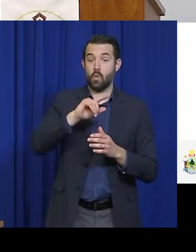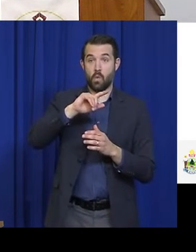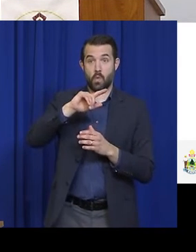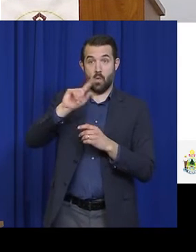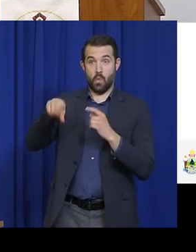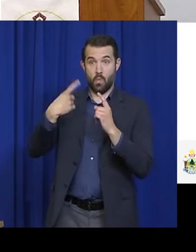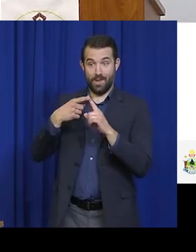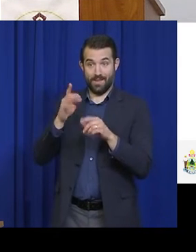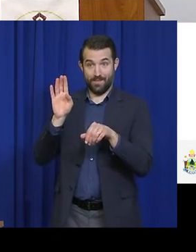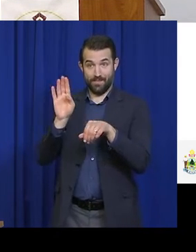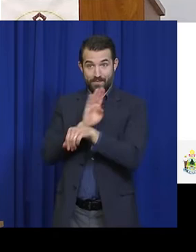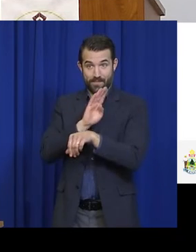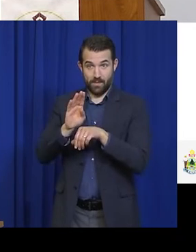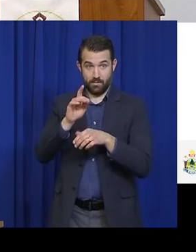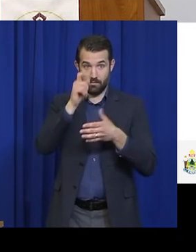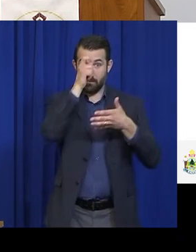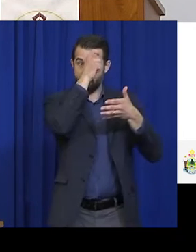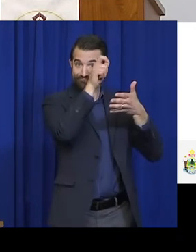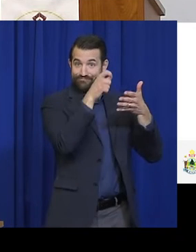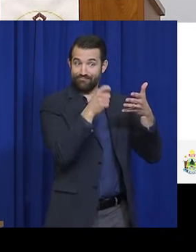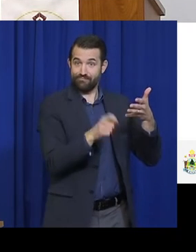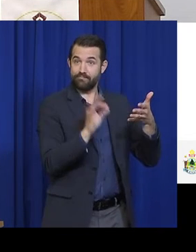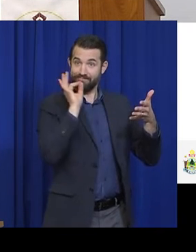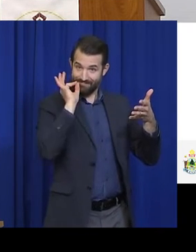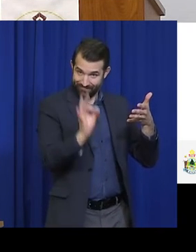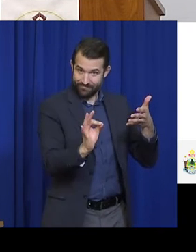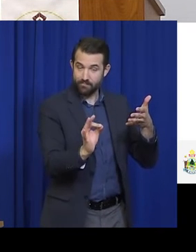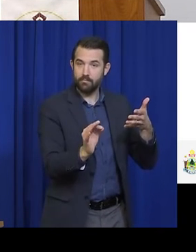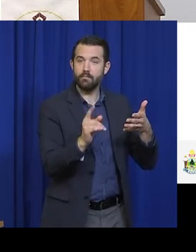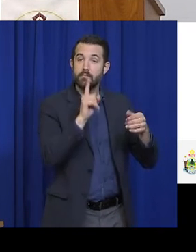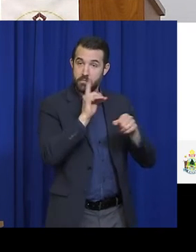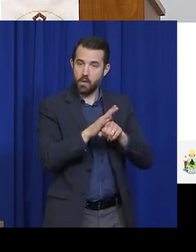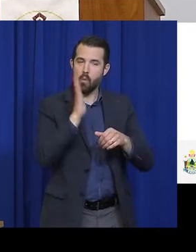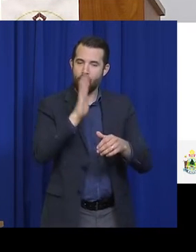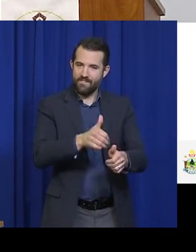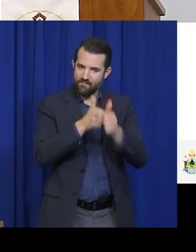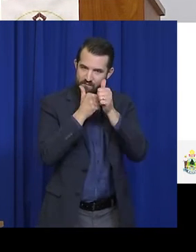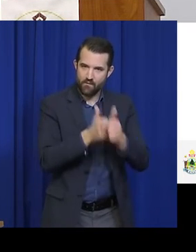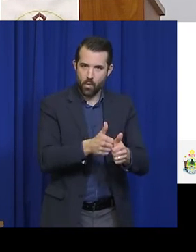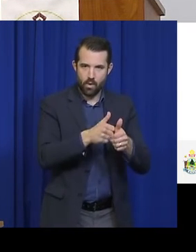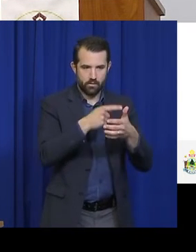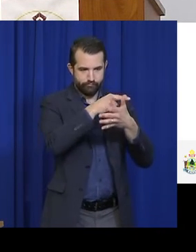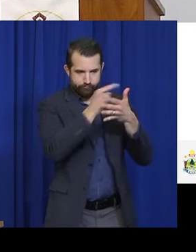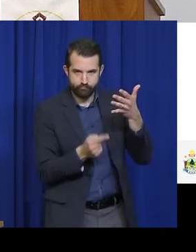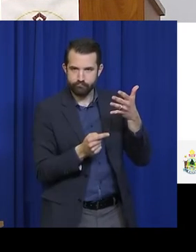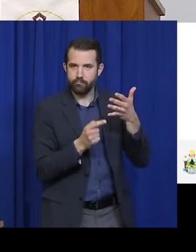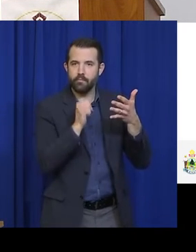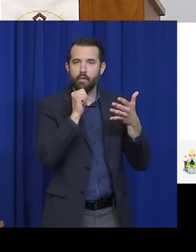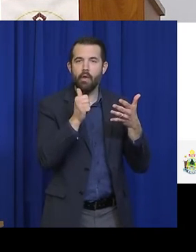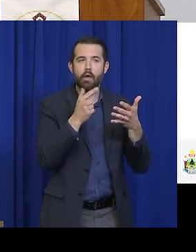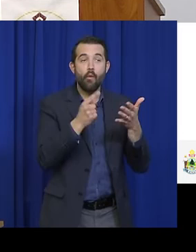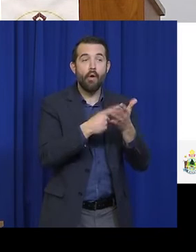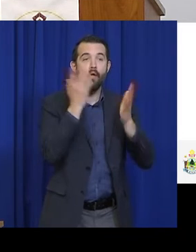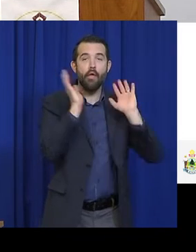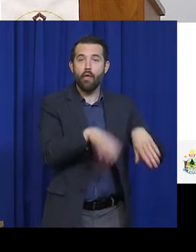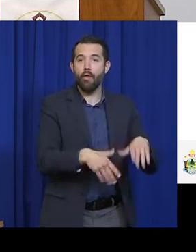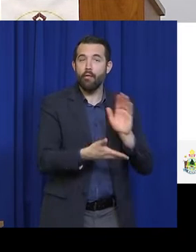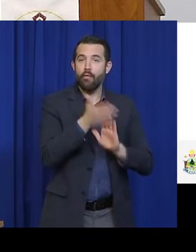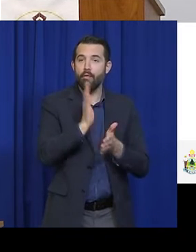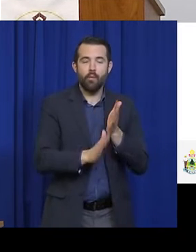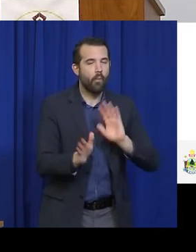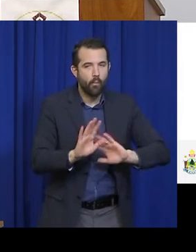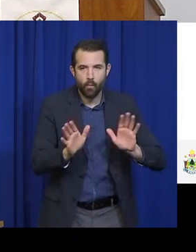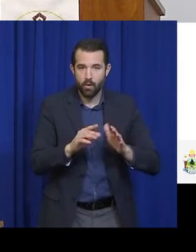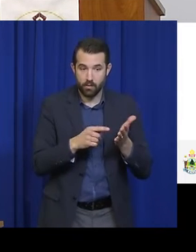businesses that commit to complying with the requirements on the checklist will be provided a badge to post on their business